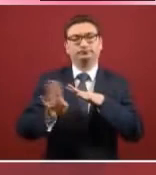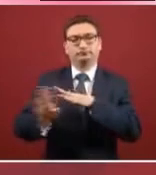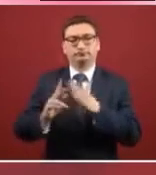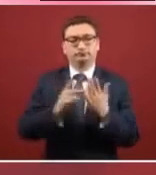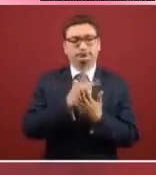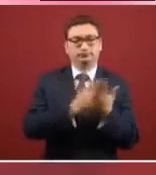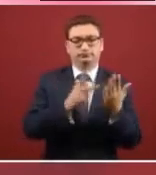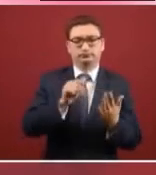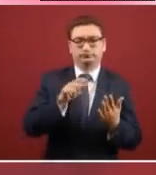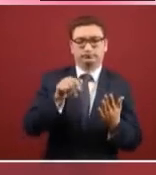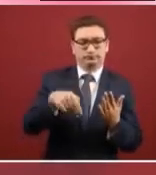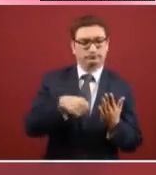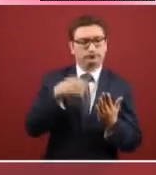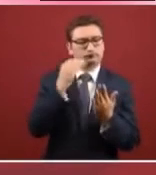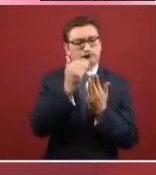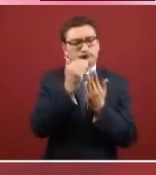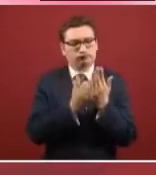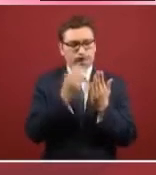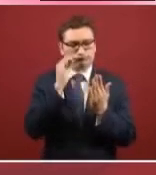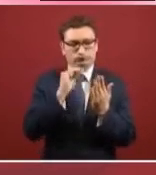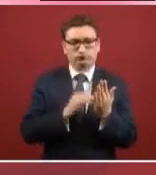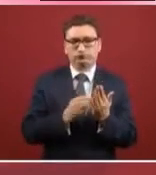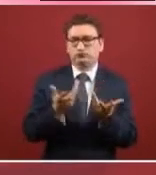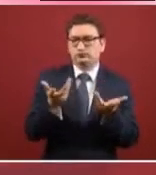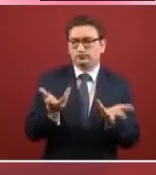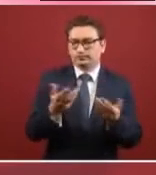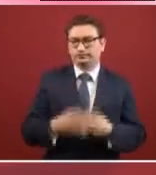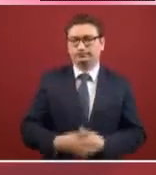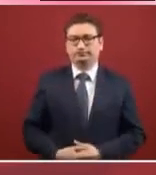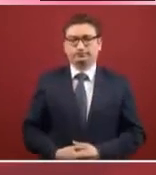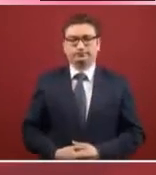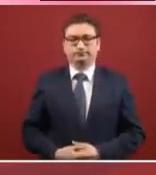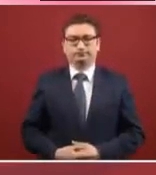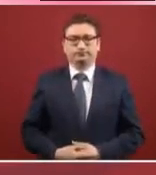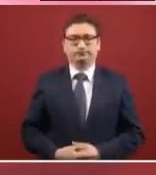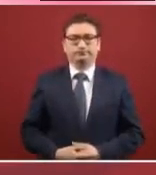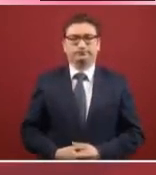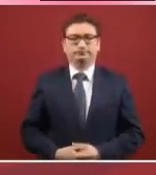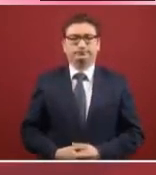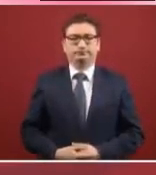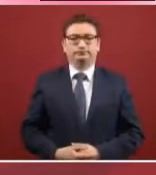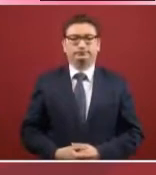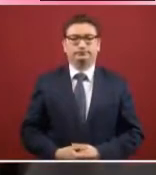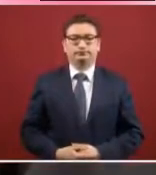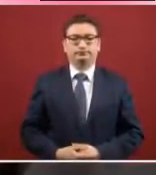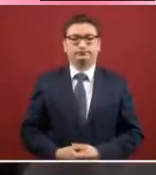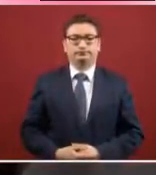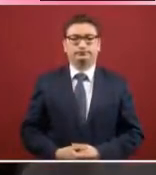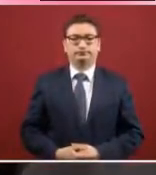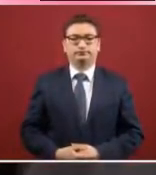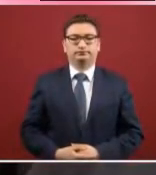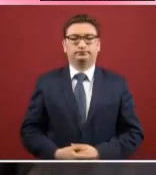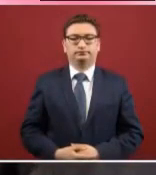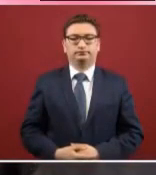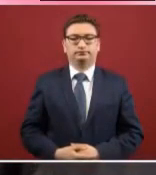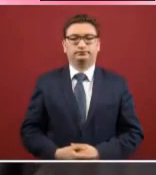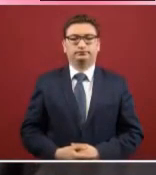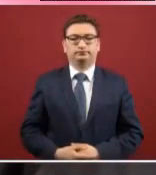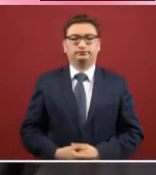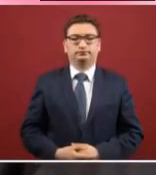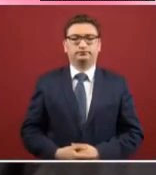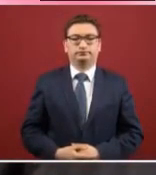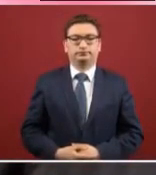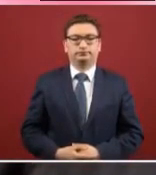Está regresando de una gira. I was just returning from a meeting varios